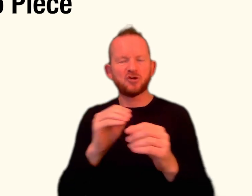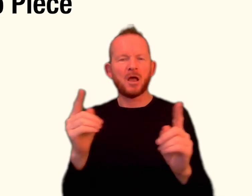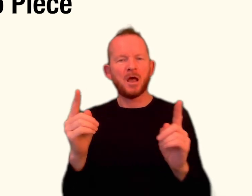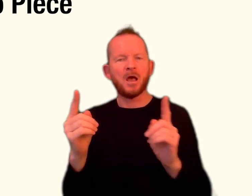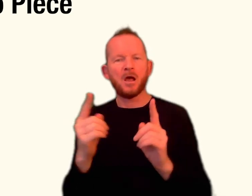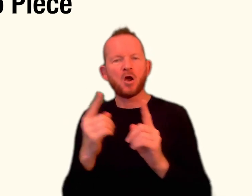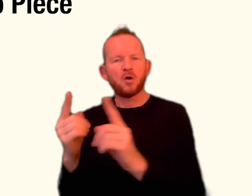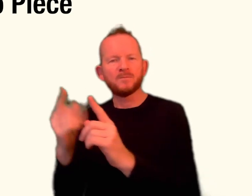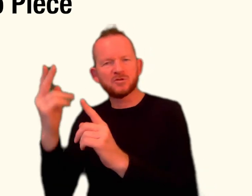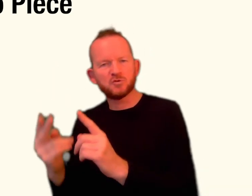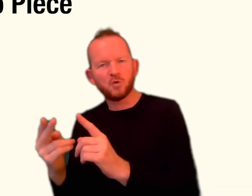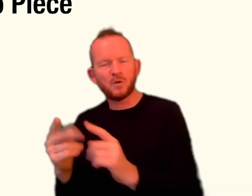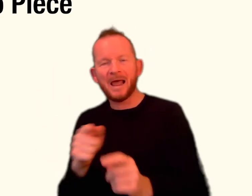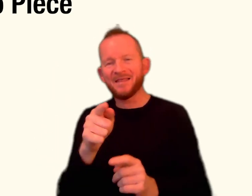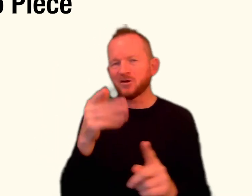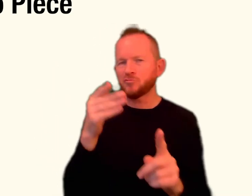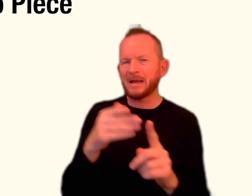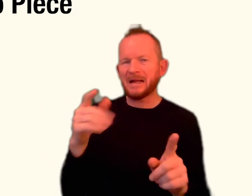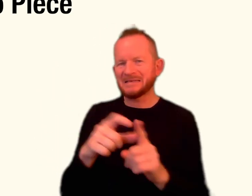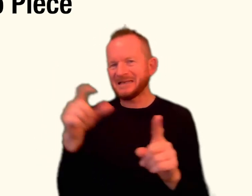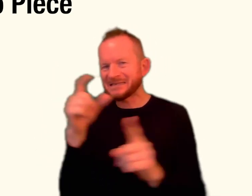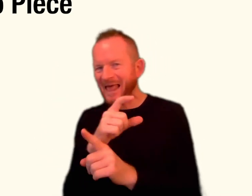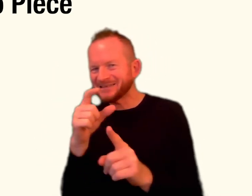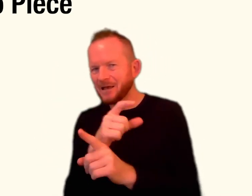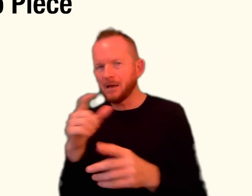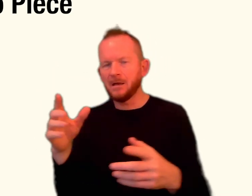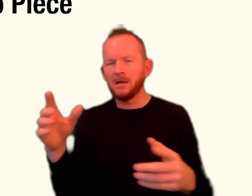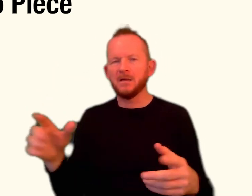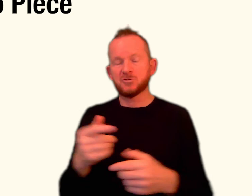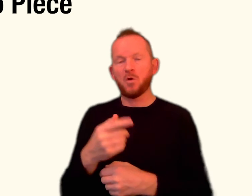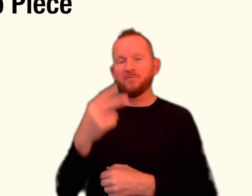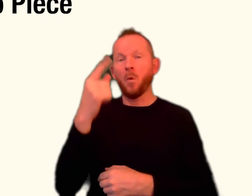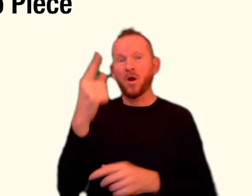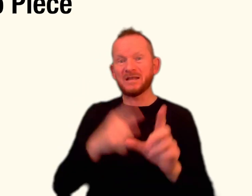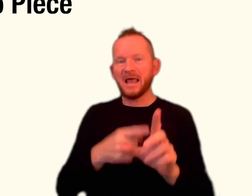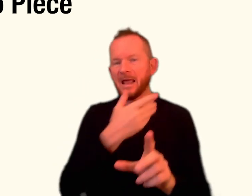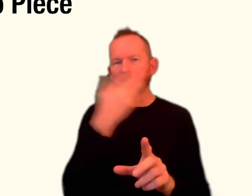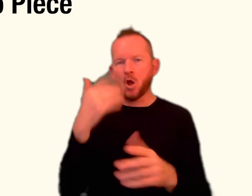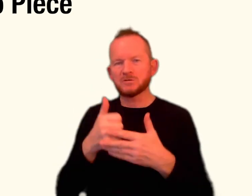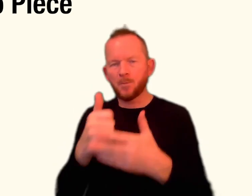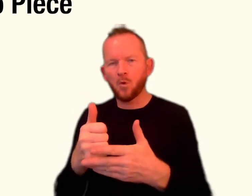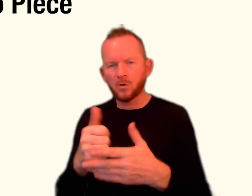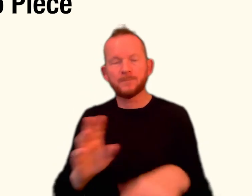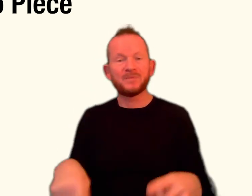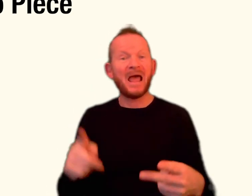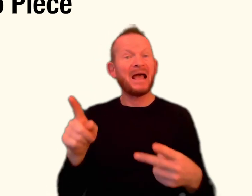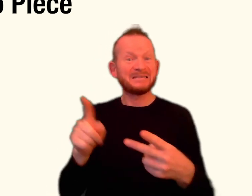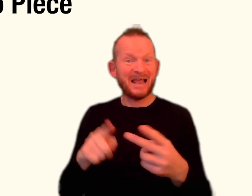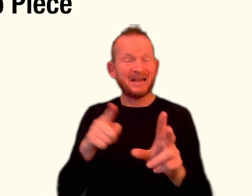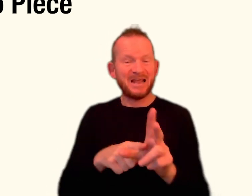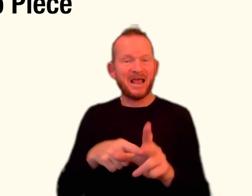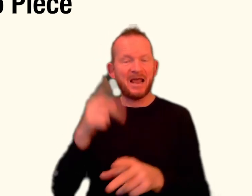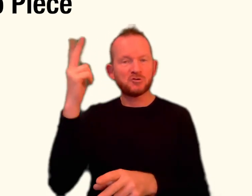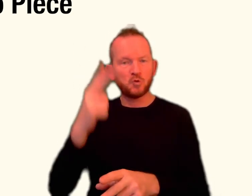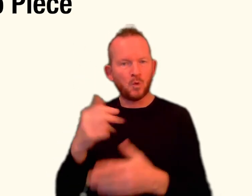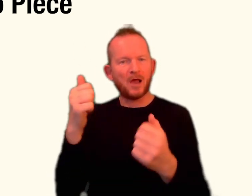they didn't recognise dyslexia, so for a year I didn't get support. Second year they then agreed that they'd let the